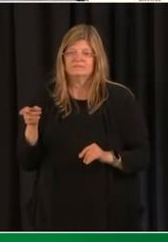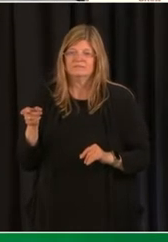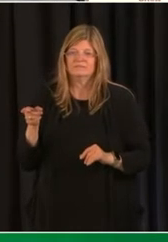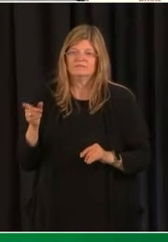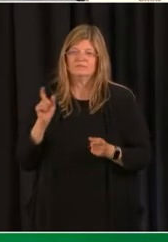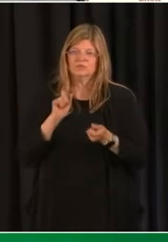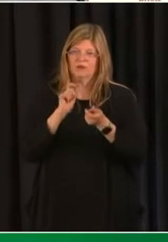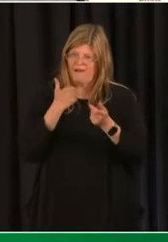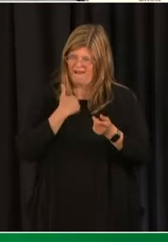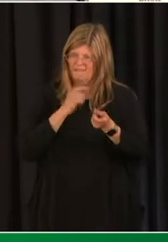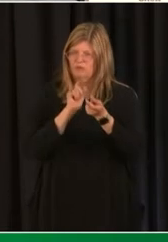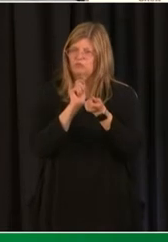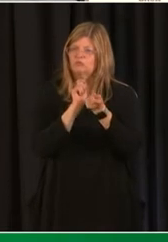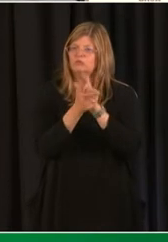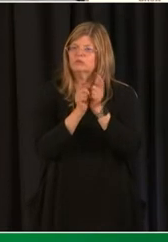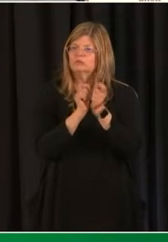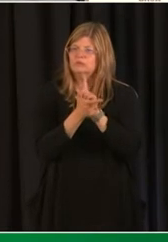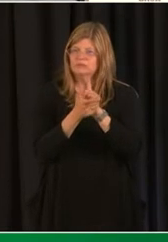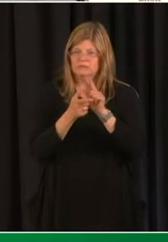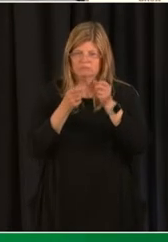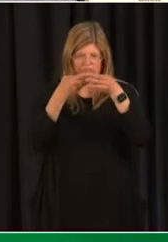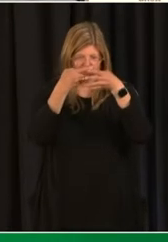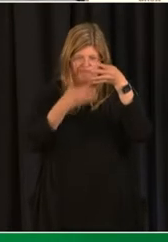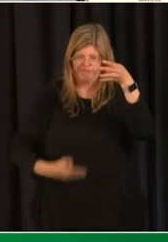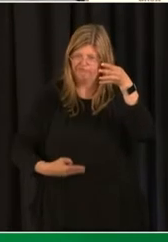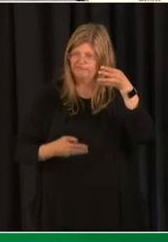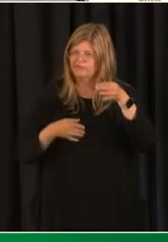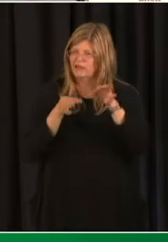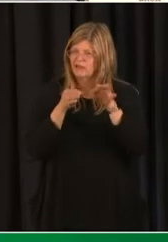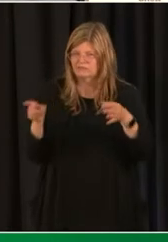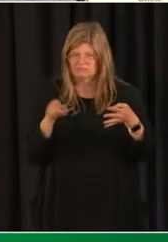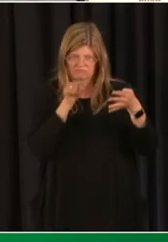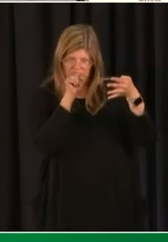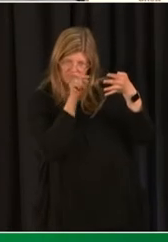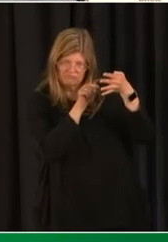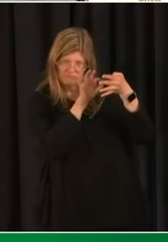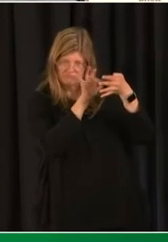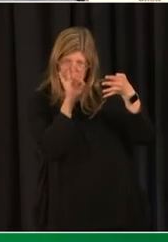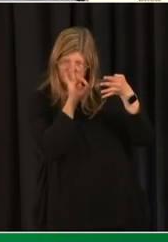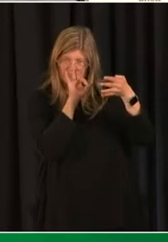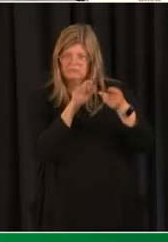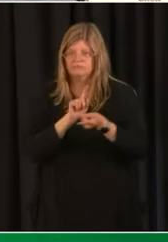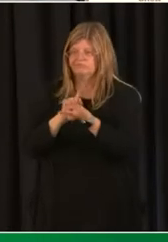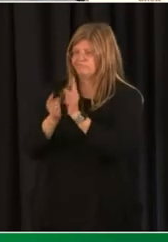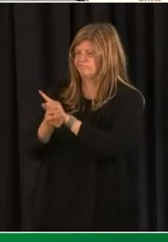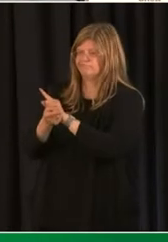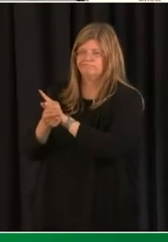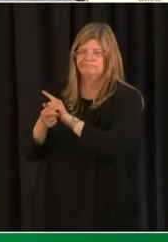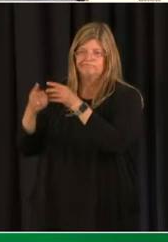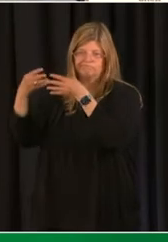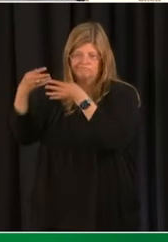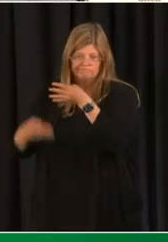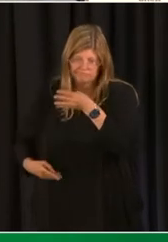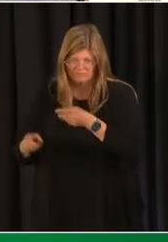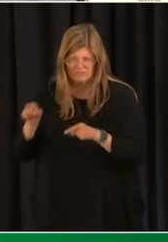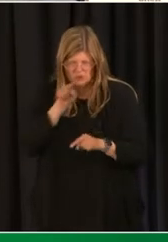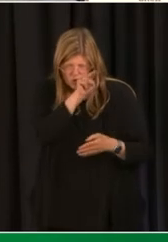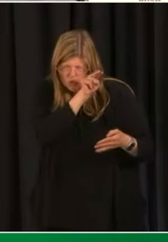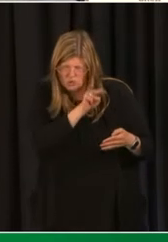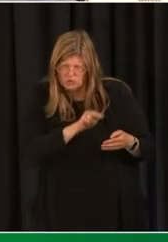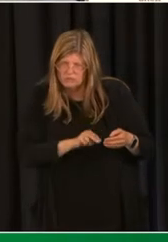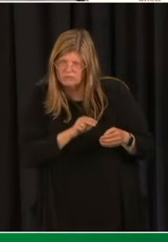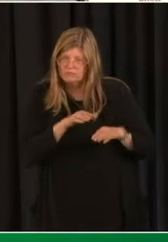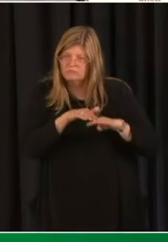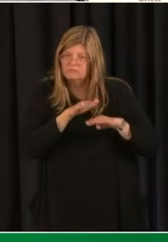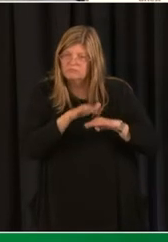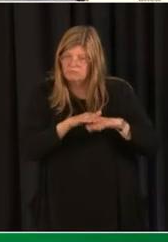is translated into multiple languages. We are working on some of the links, making sure those links work on translation, but if you scroll all the way down to the